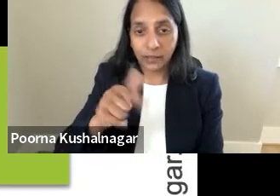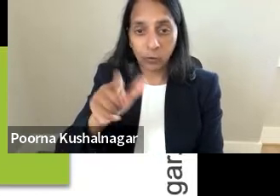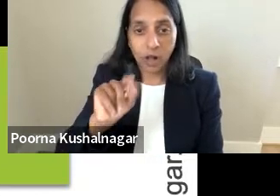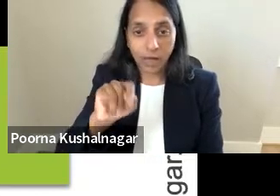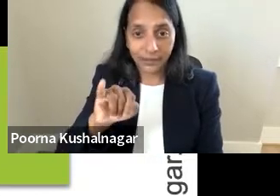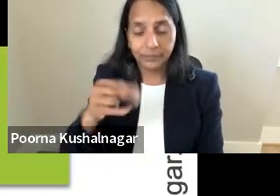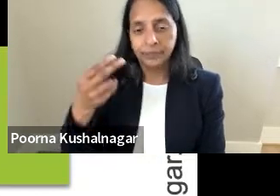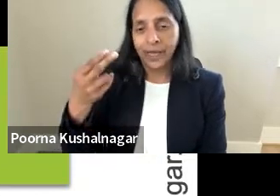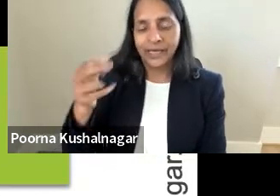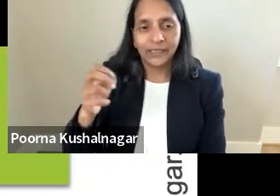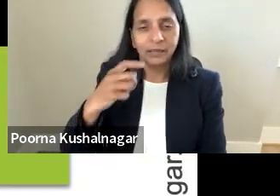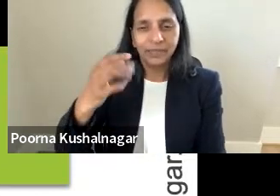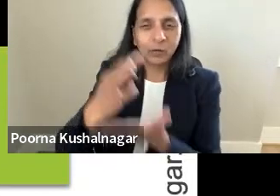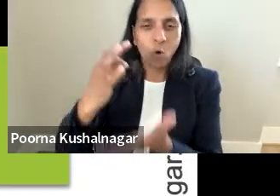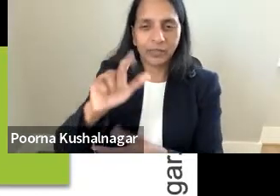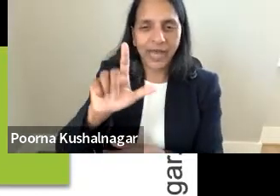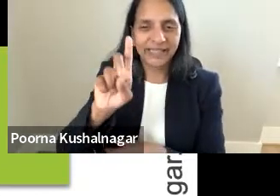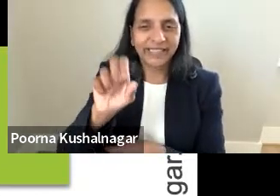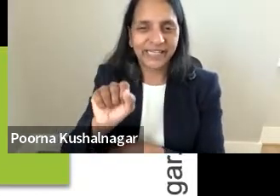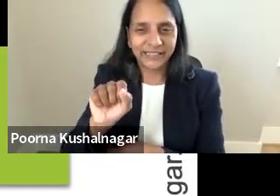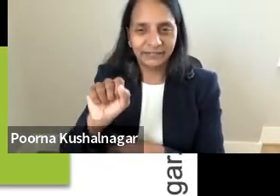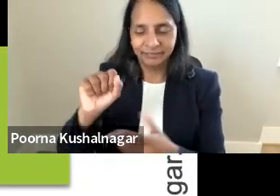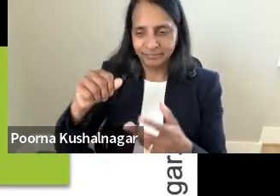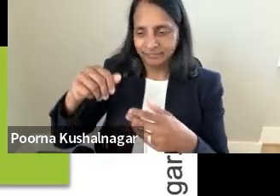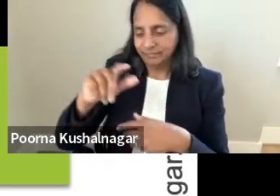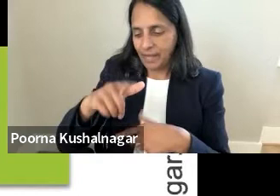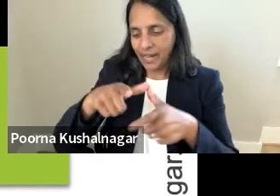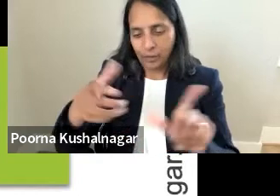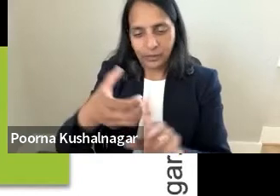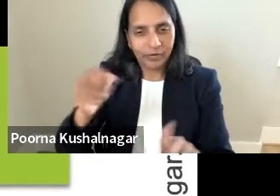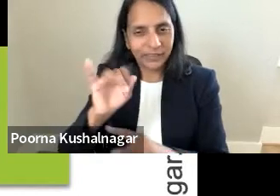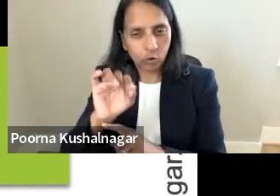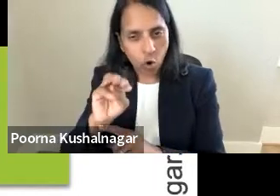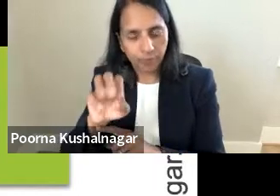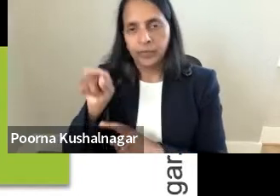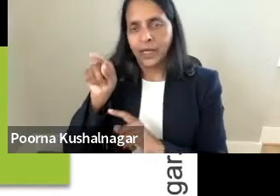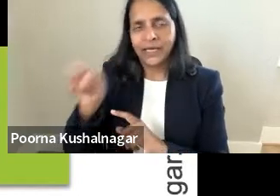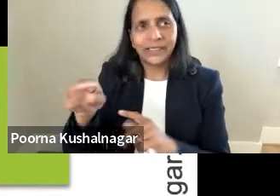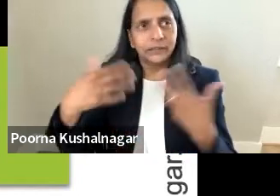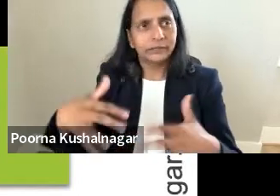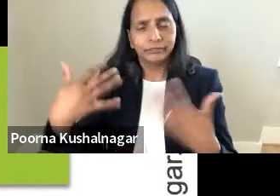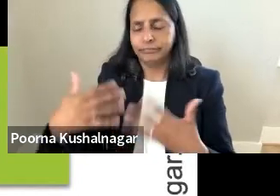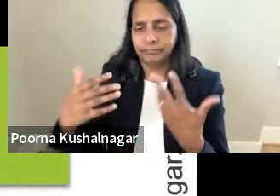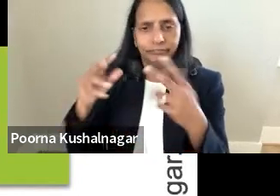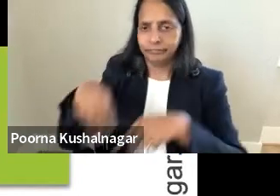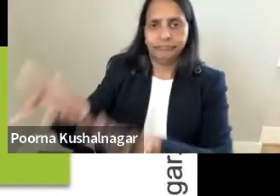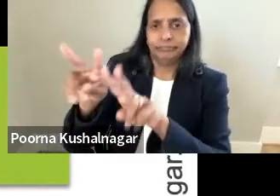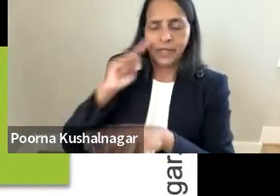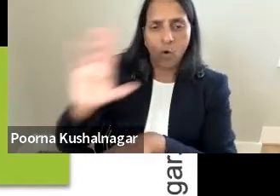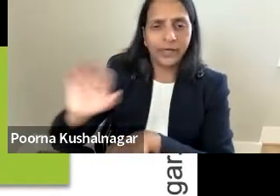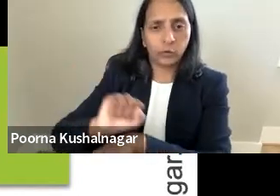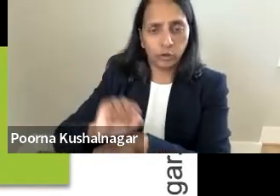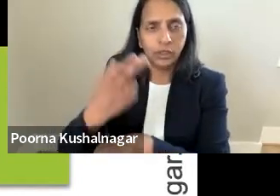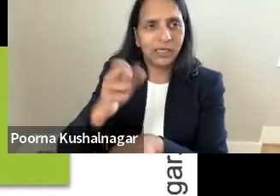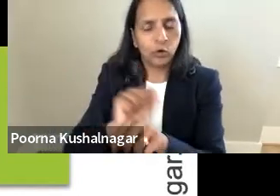happen. Dr. Sanjay Gutli coined the term LDS, language deprivation syndrome.